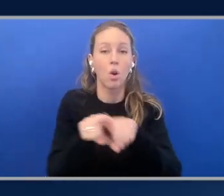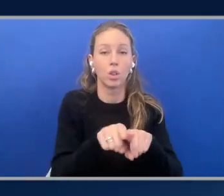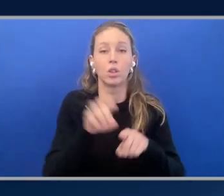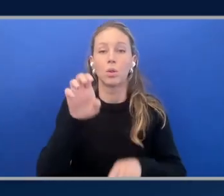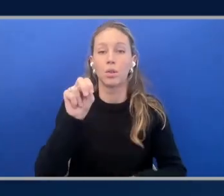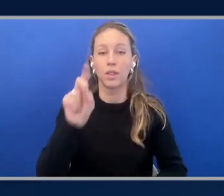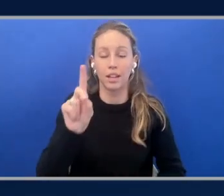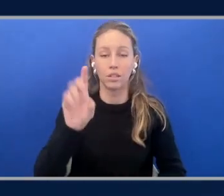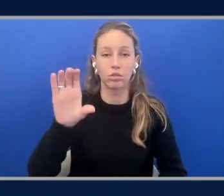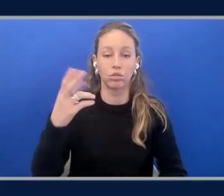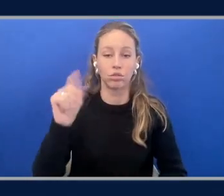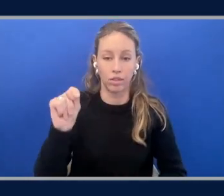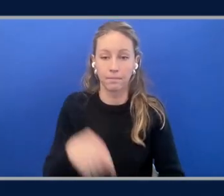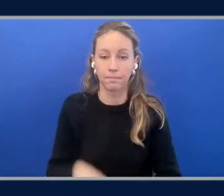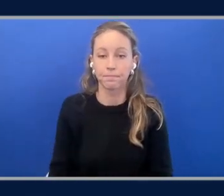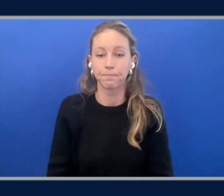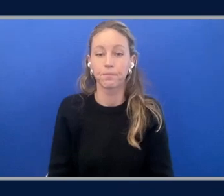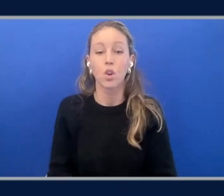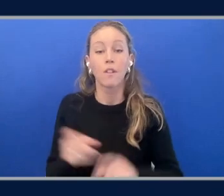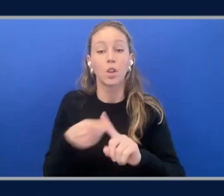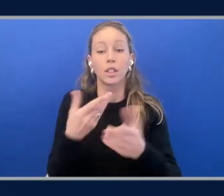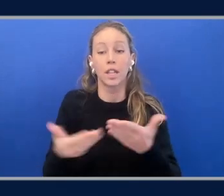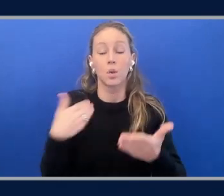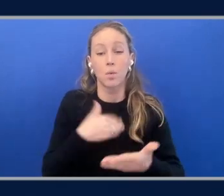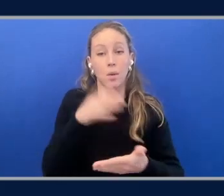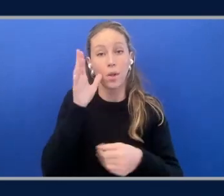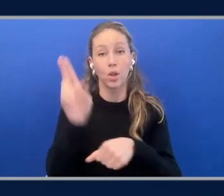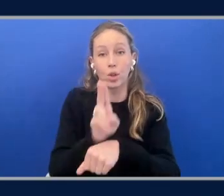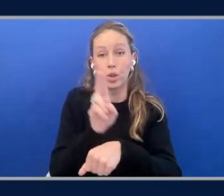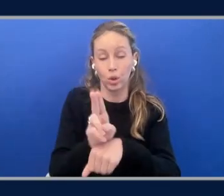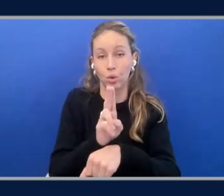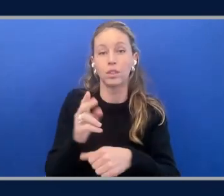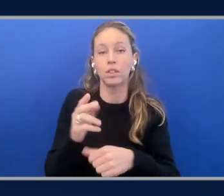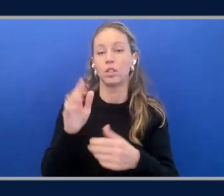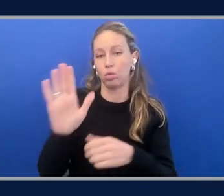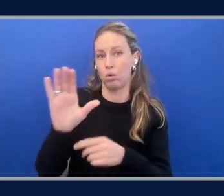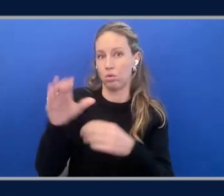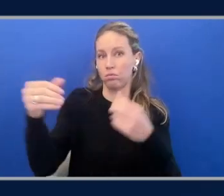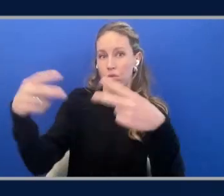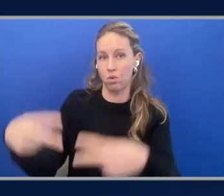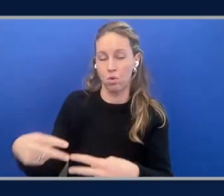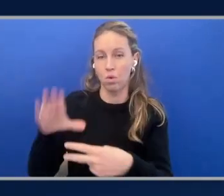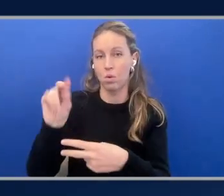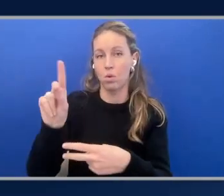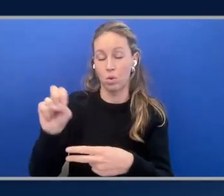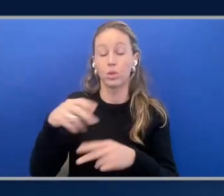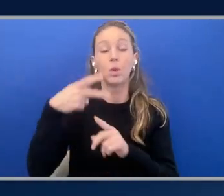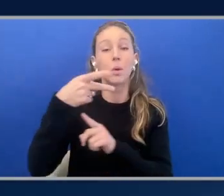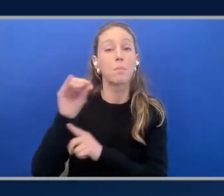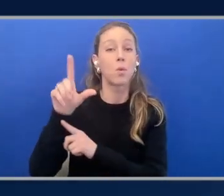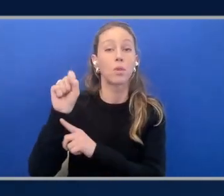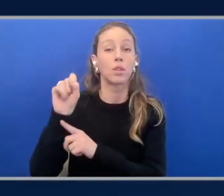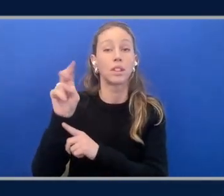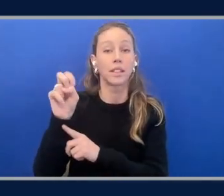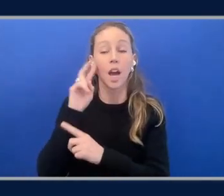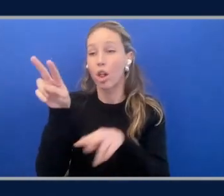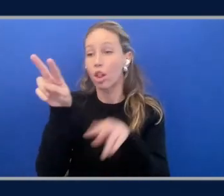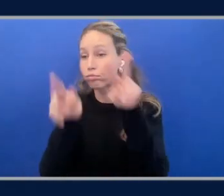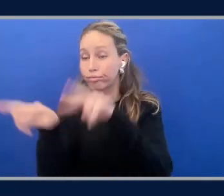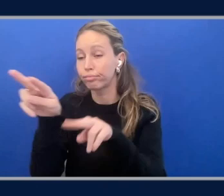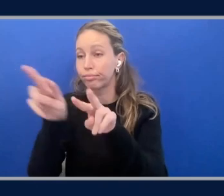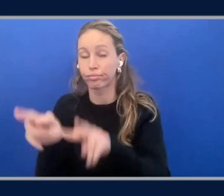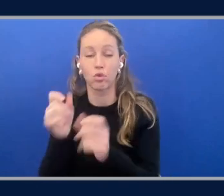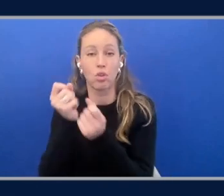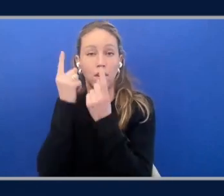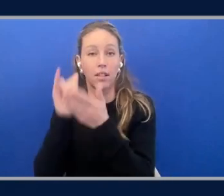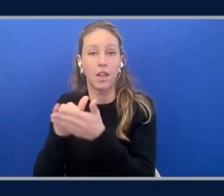So firstly, we will fine-tune based off of your code. So Poolside, the model, will ingest the code, so that way it's